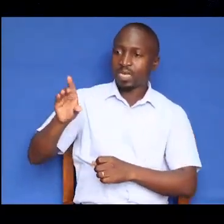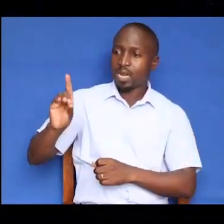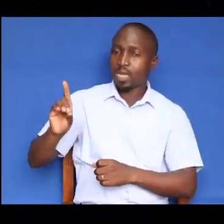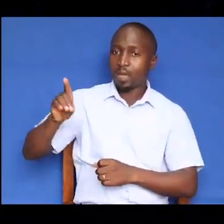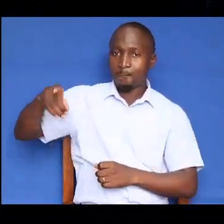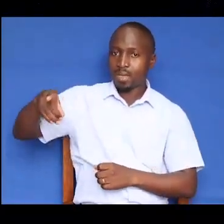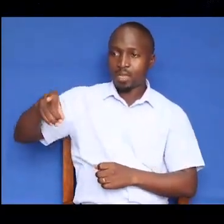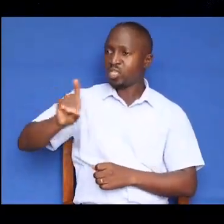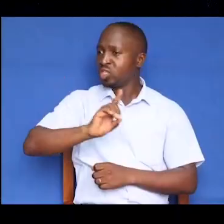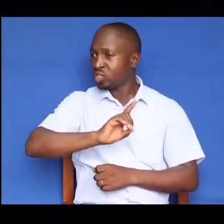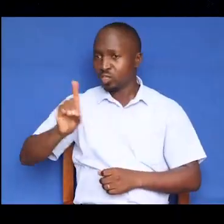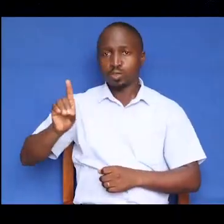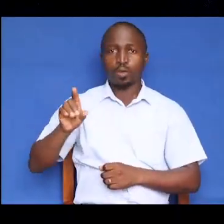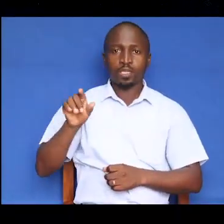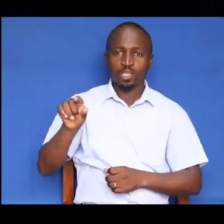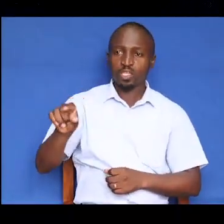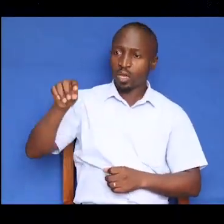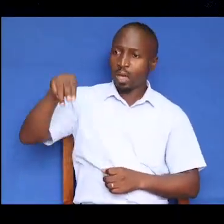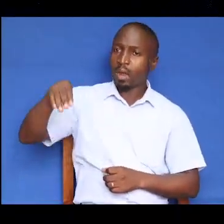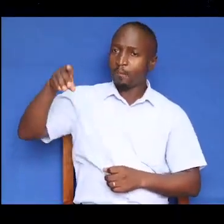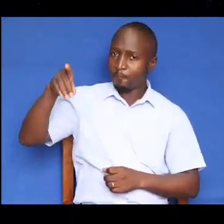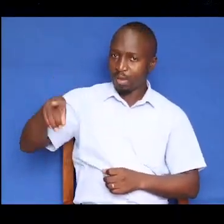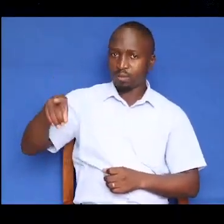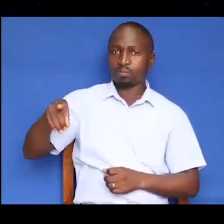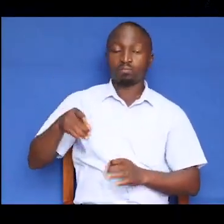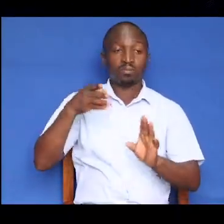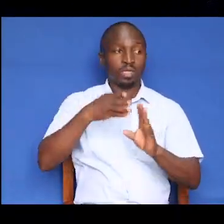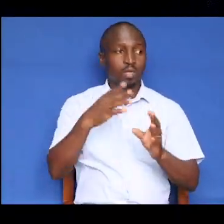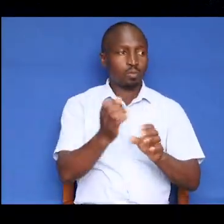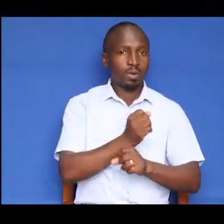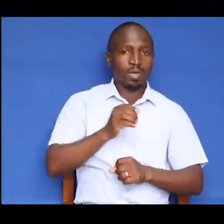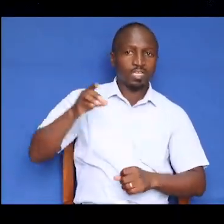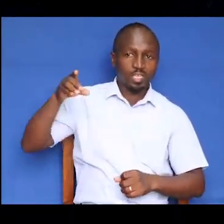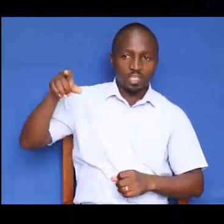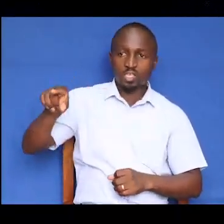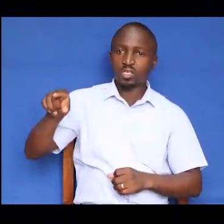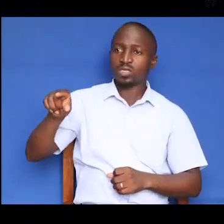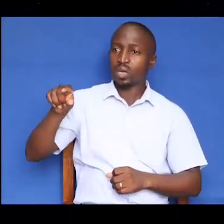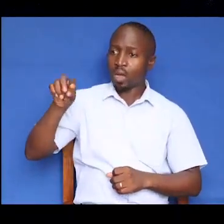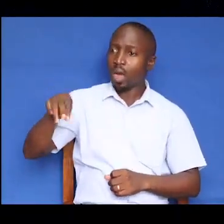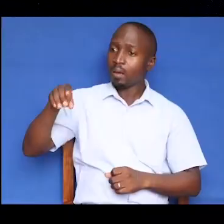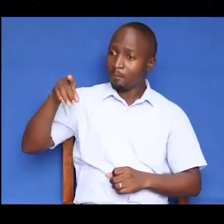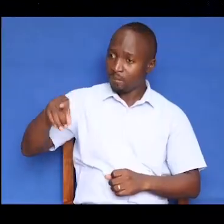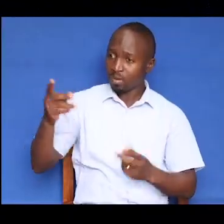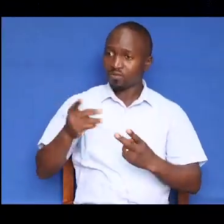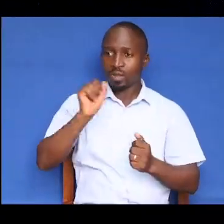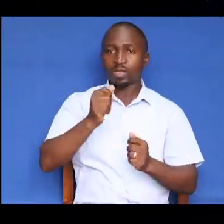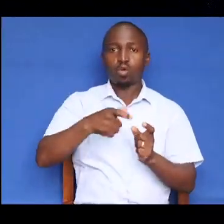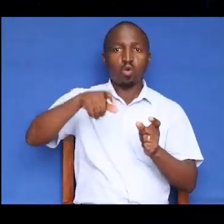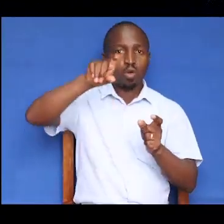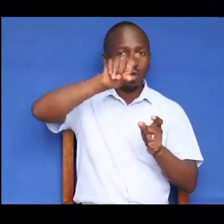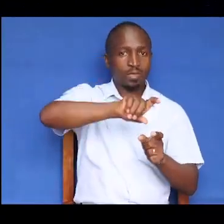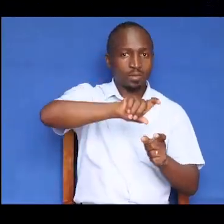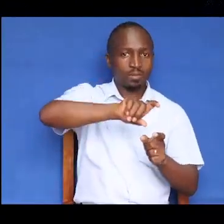GDP, not GNP. In order to get GNP, any national, we have to plus